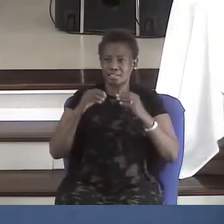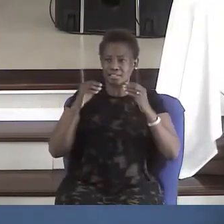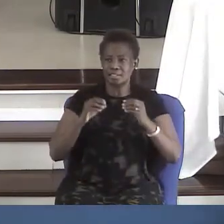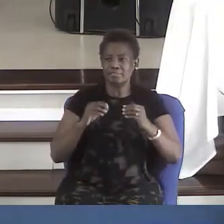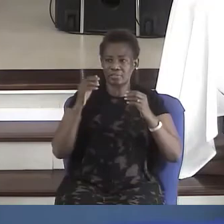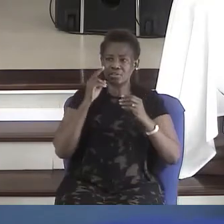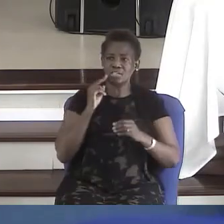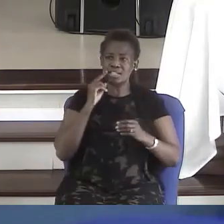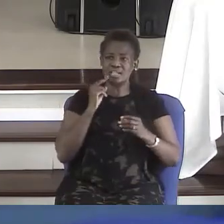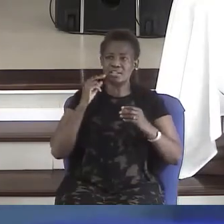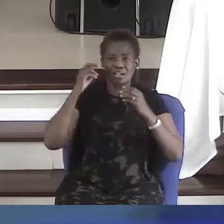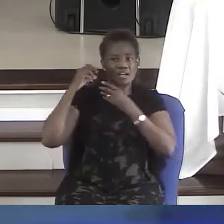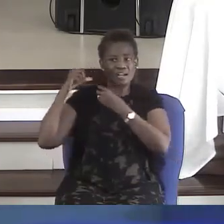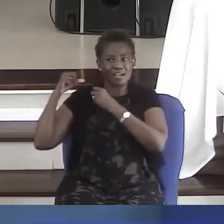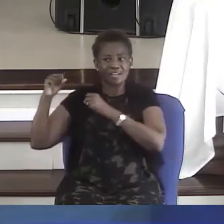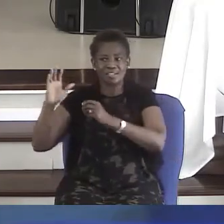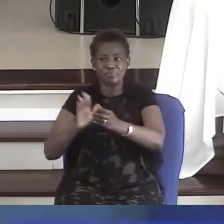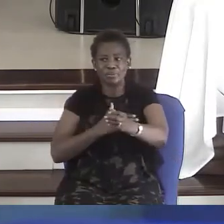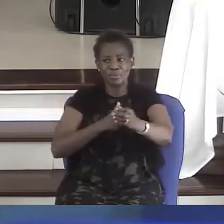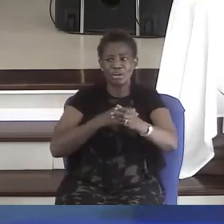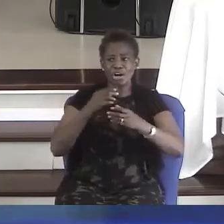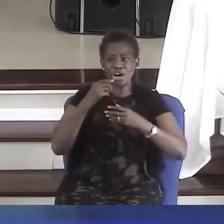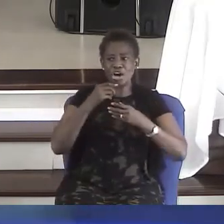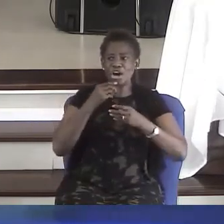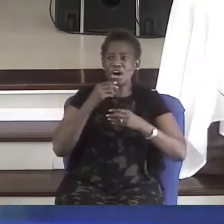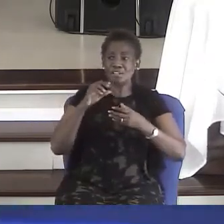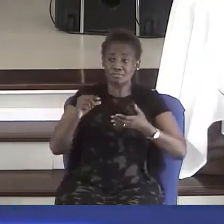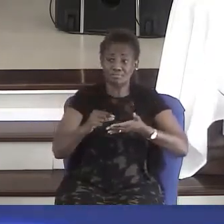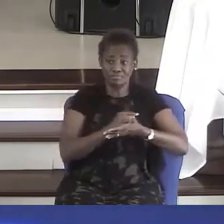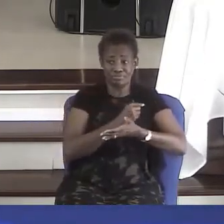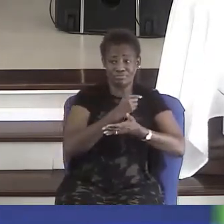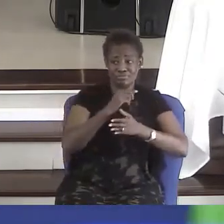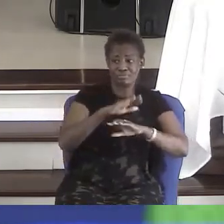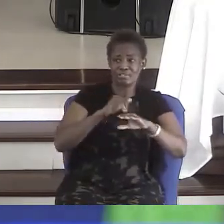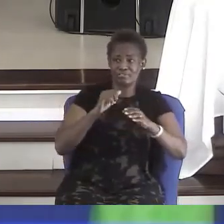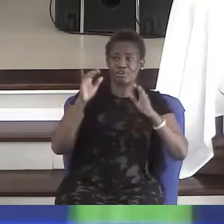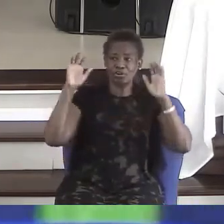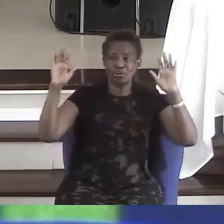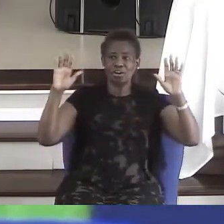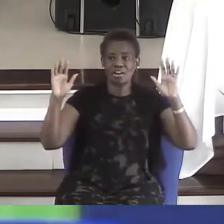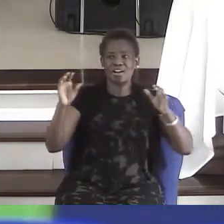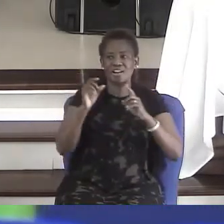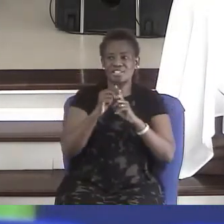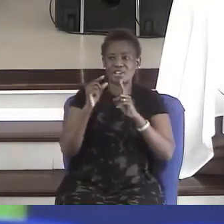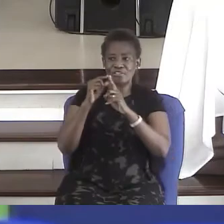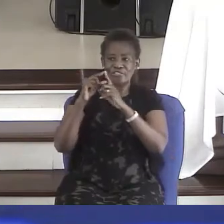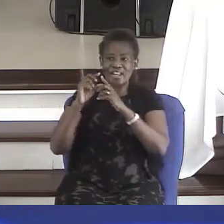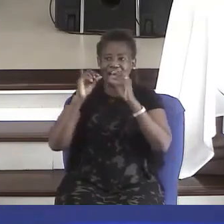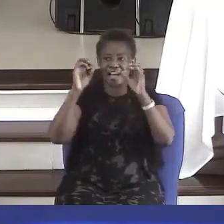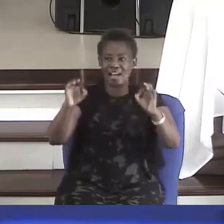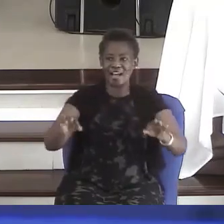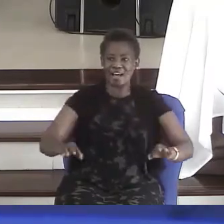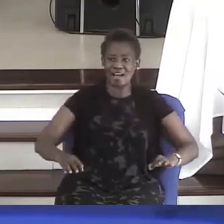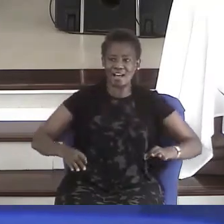Sweetly echo the gospel's call, wonderful words of